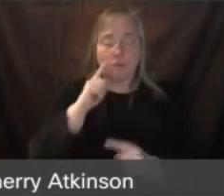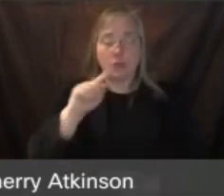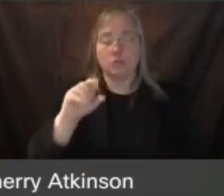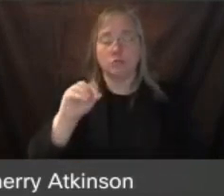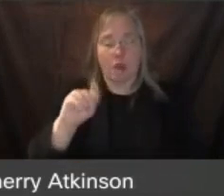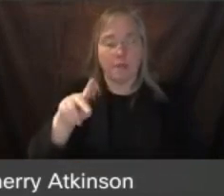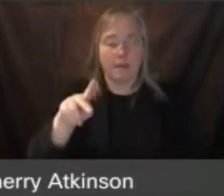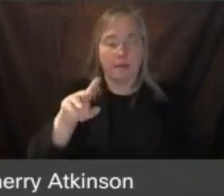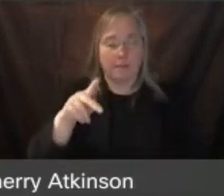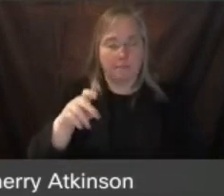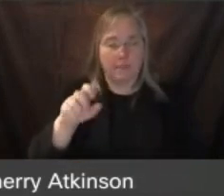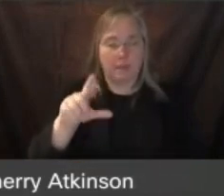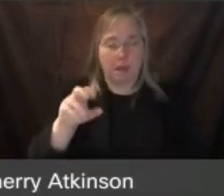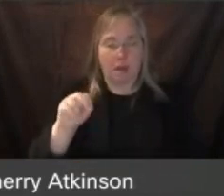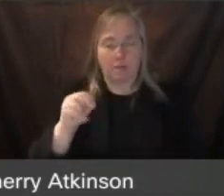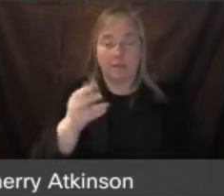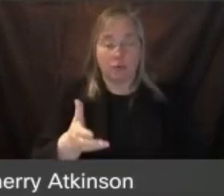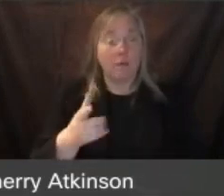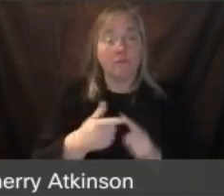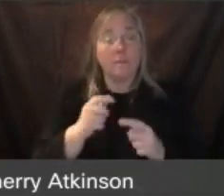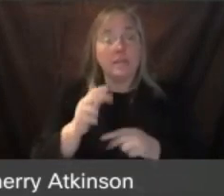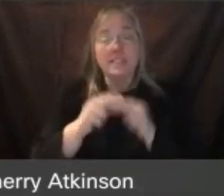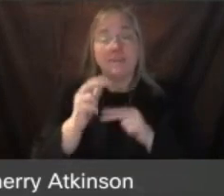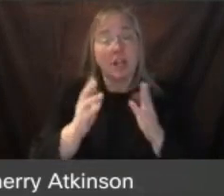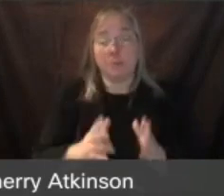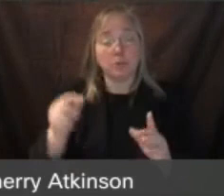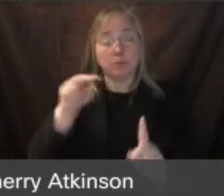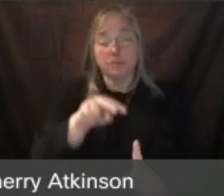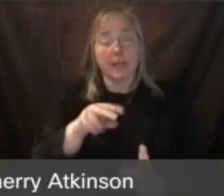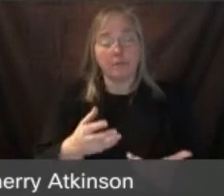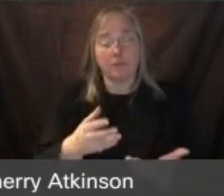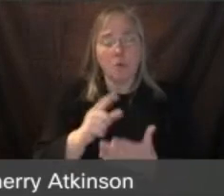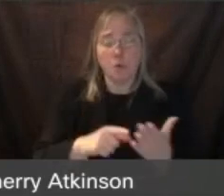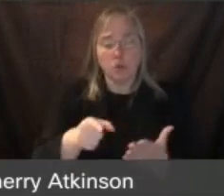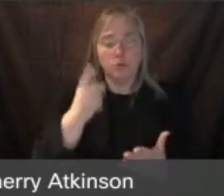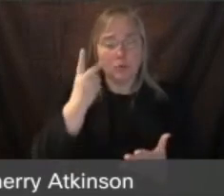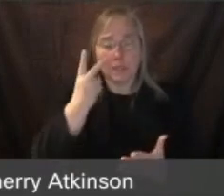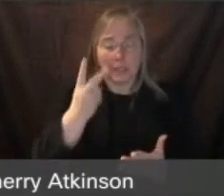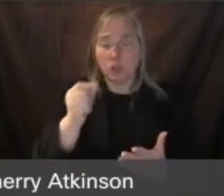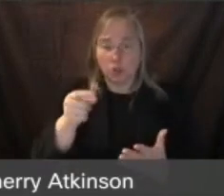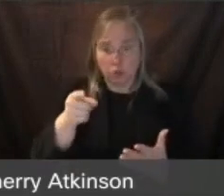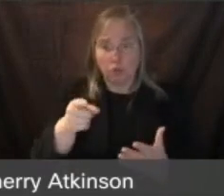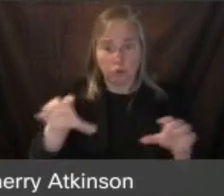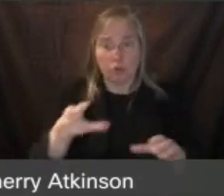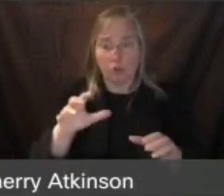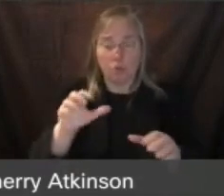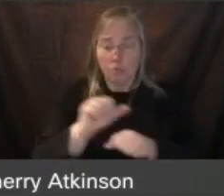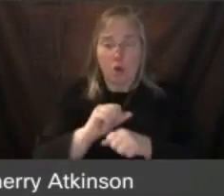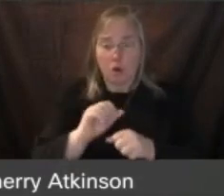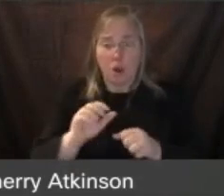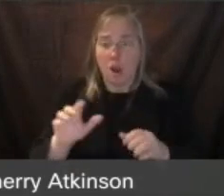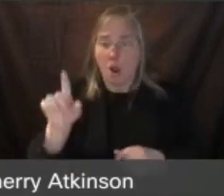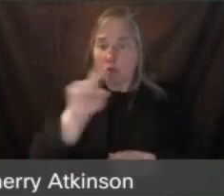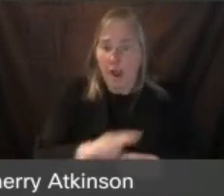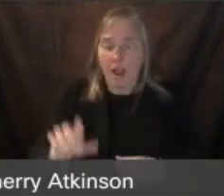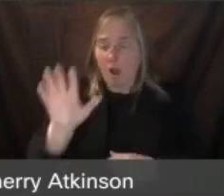is. Tom, okay, from a developer's perspective, all right, what do you see? You do work all across the state and other states